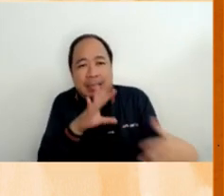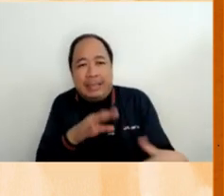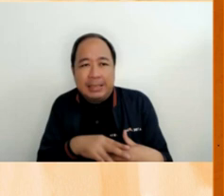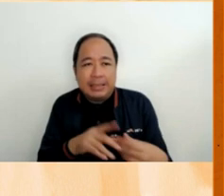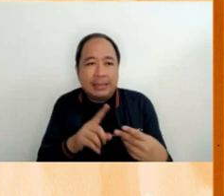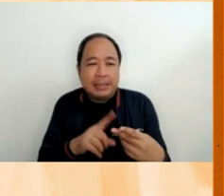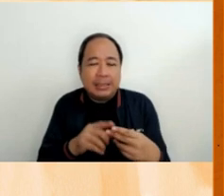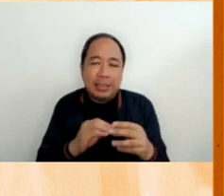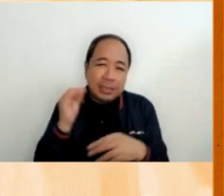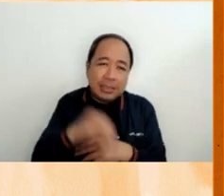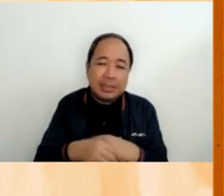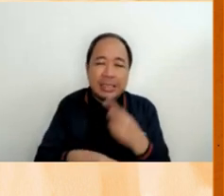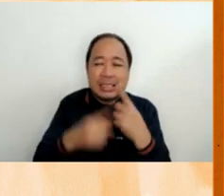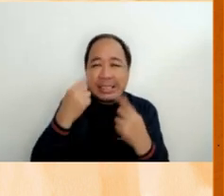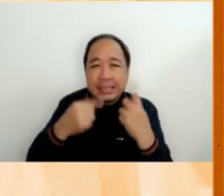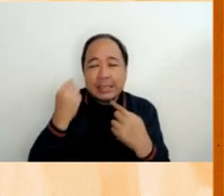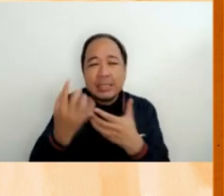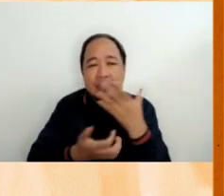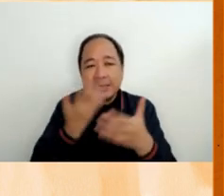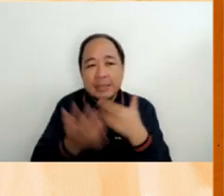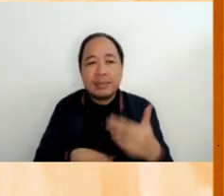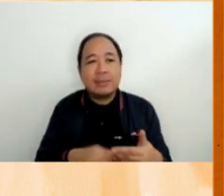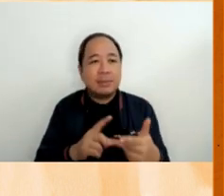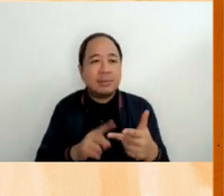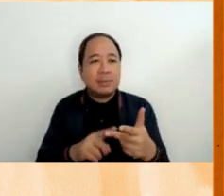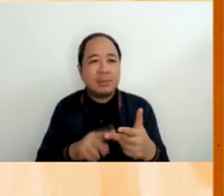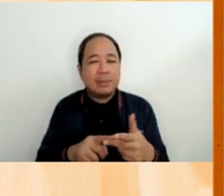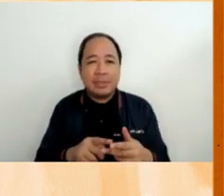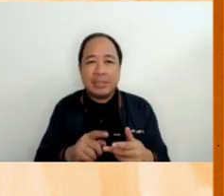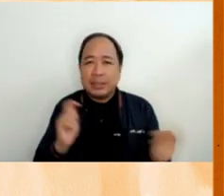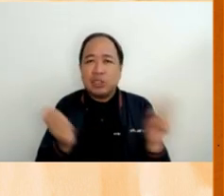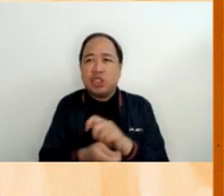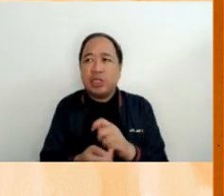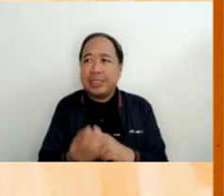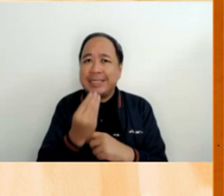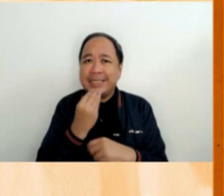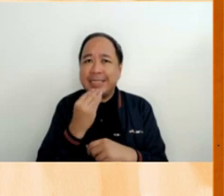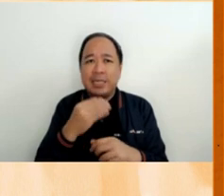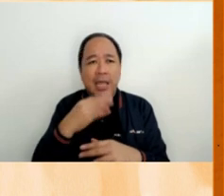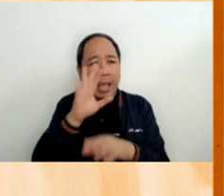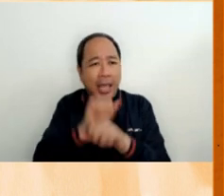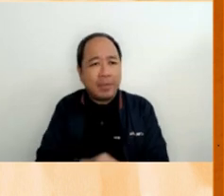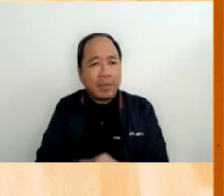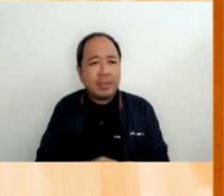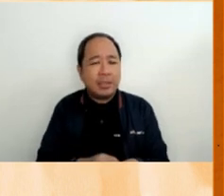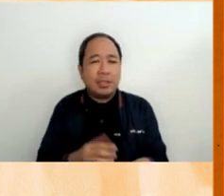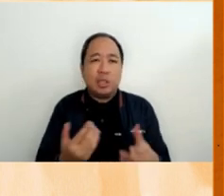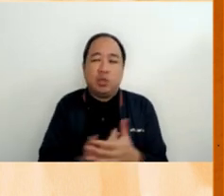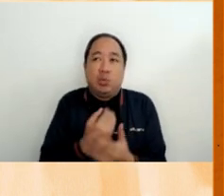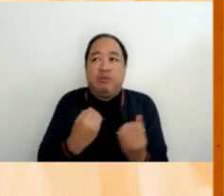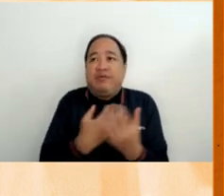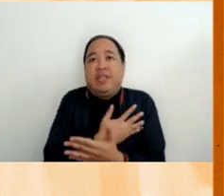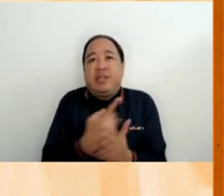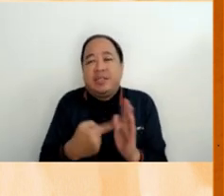crying or screaming, changes in eating habits, new fears like fear of the dark